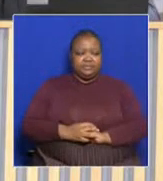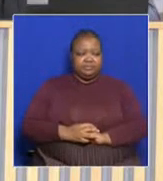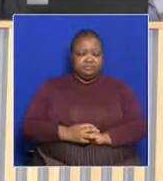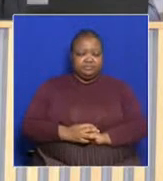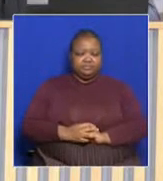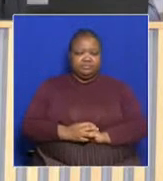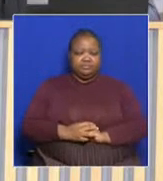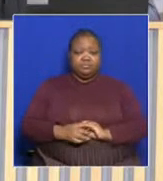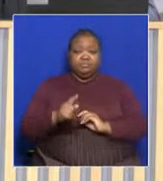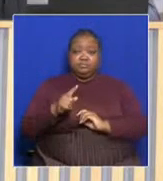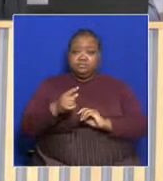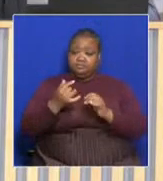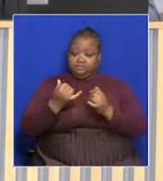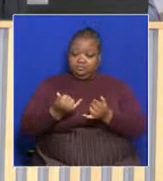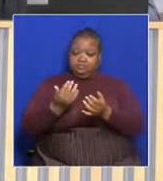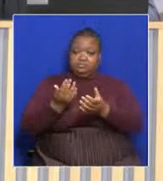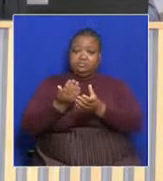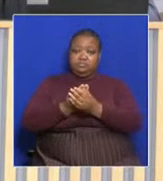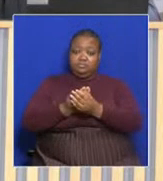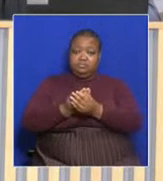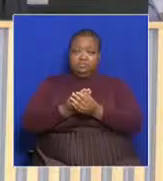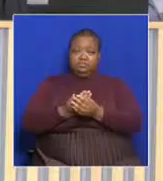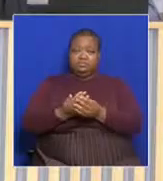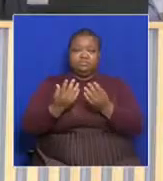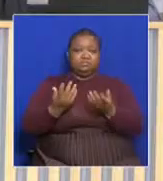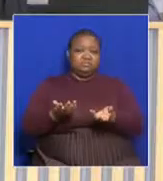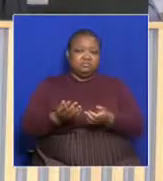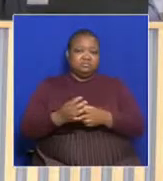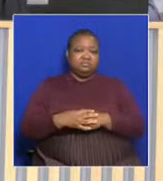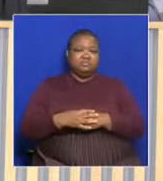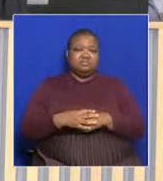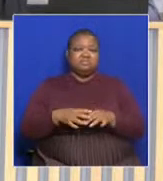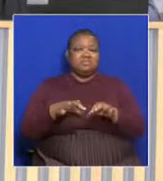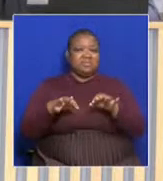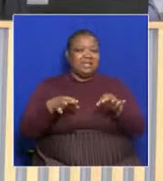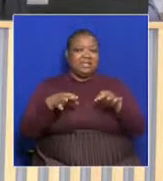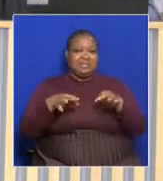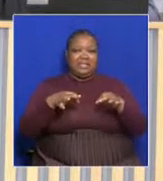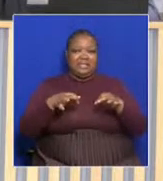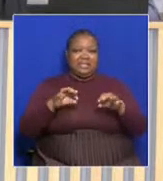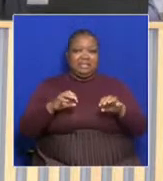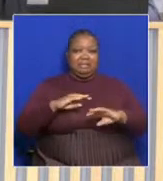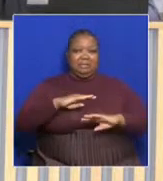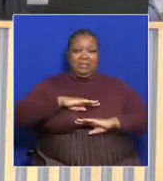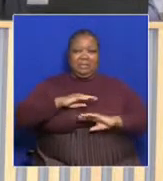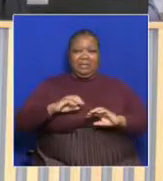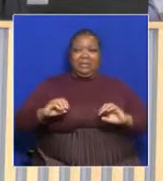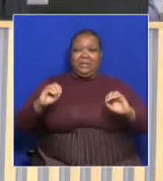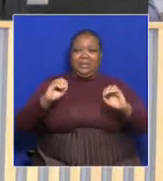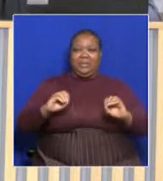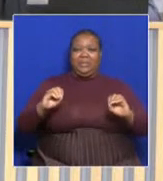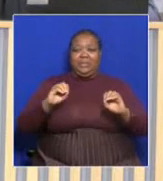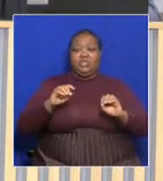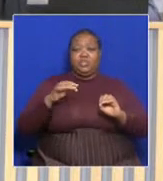case, there's no justification for not calling the